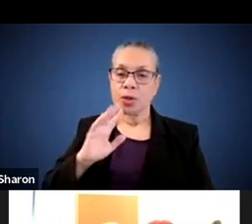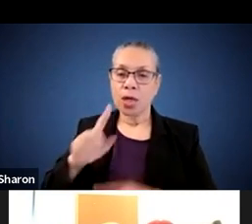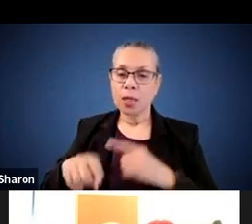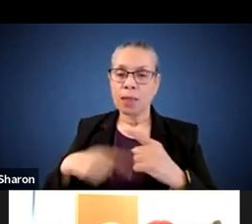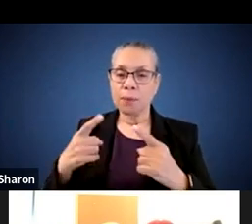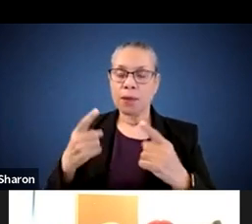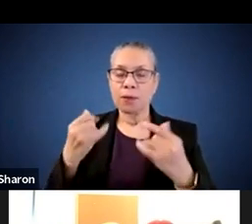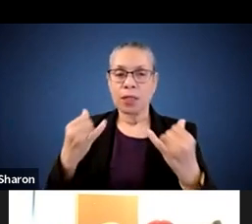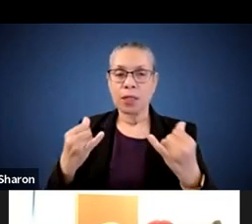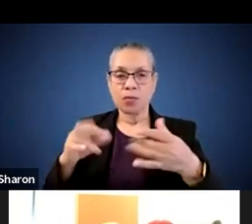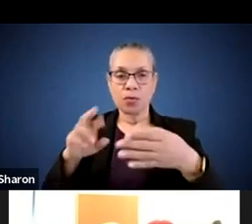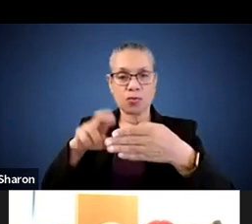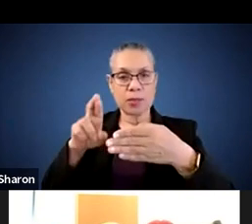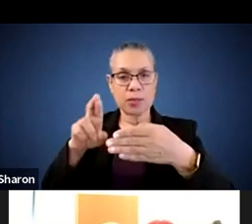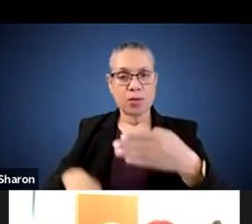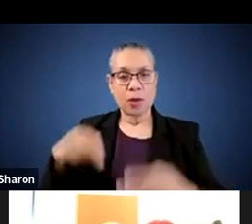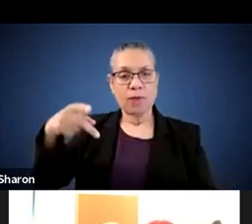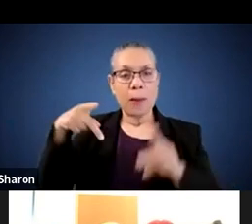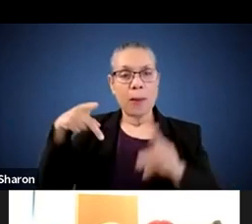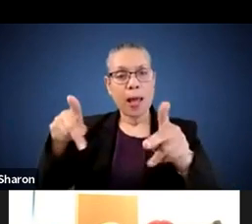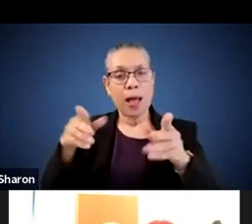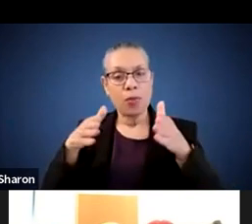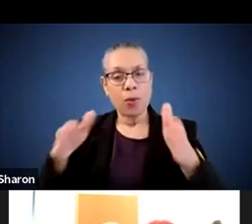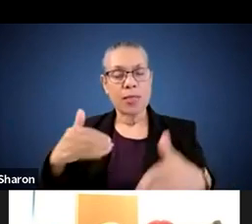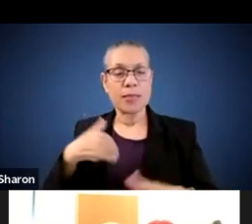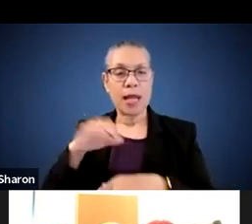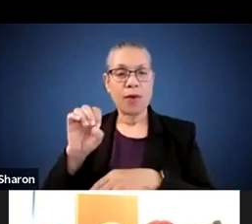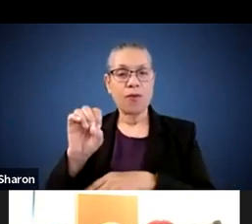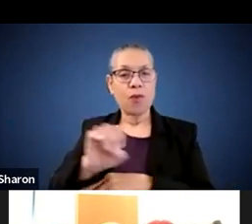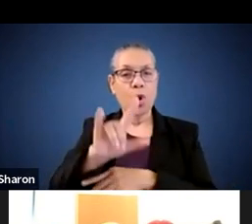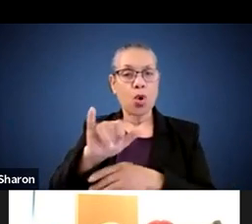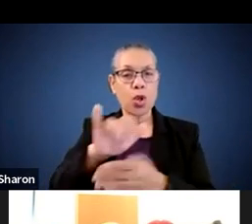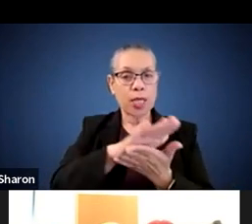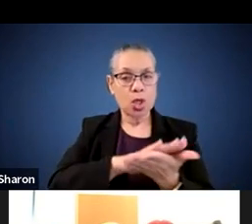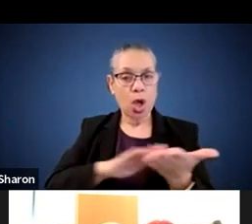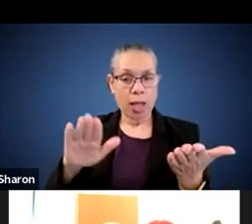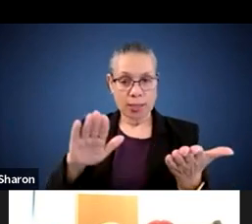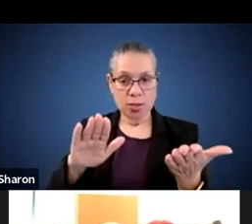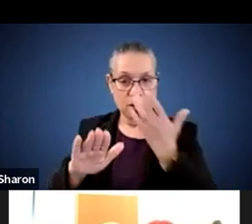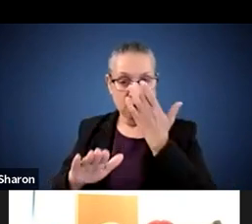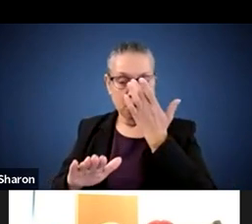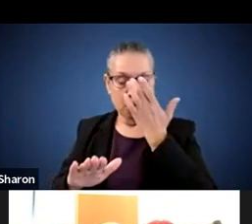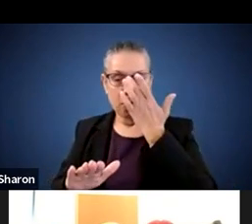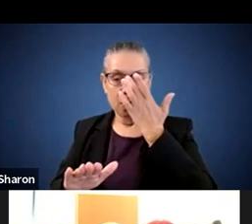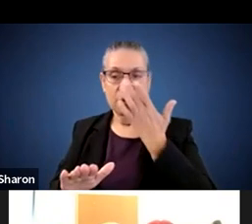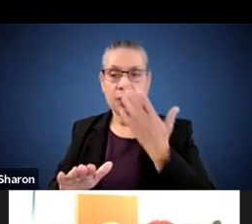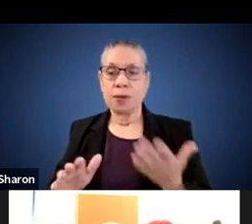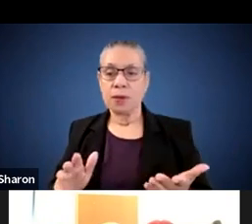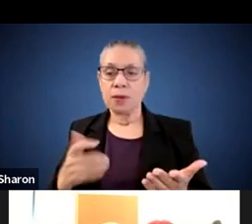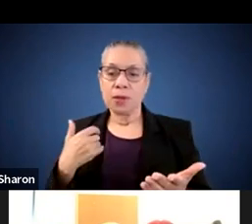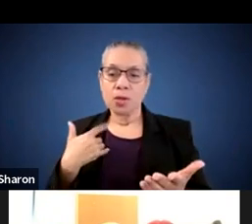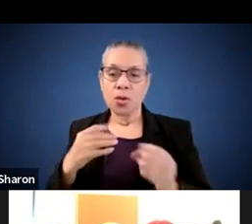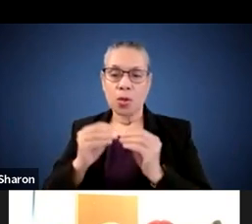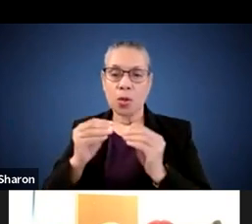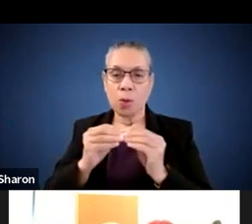of the pathways that currently have Early College as we kind of go this next uh Grant round to uh to deepen